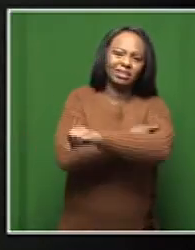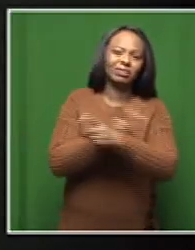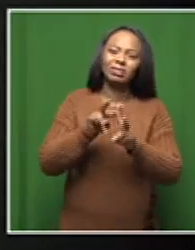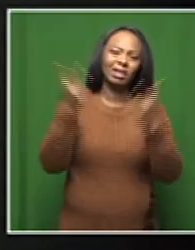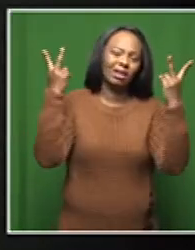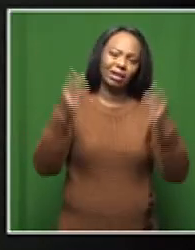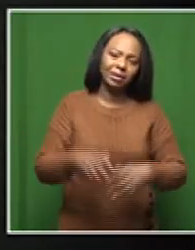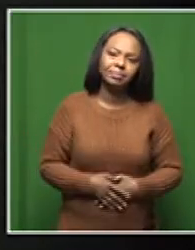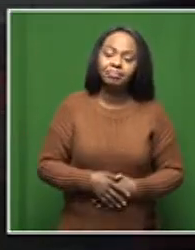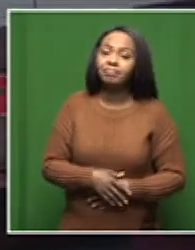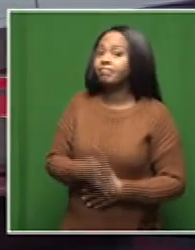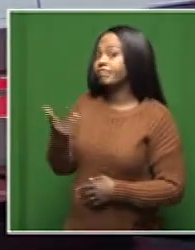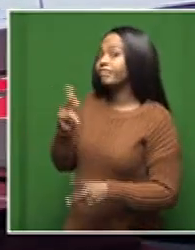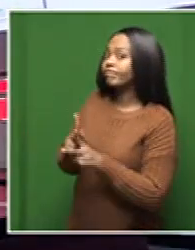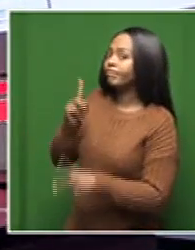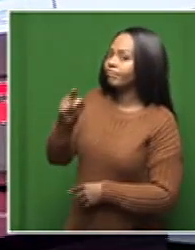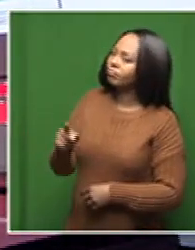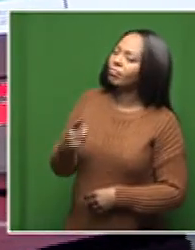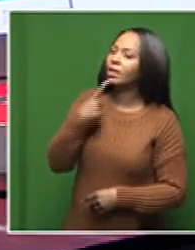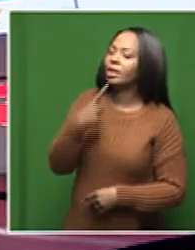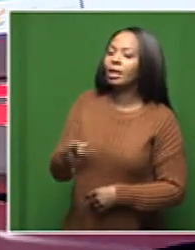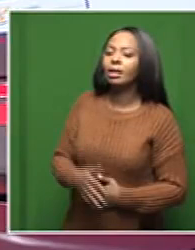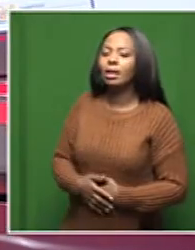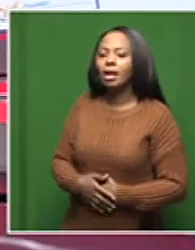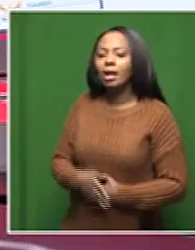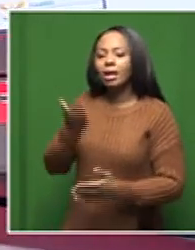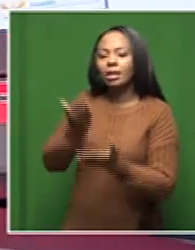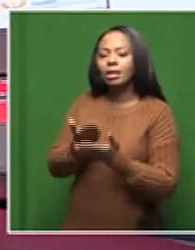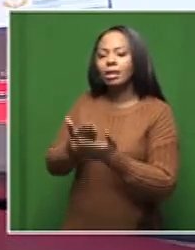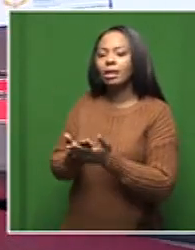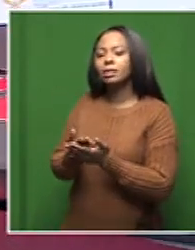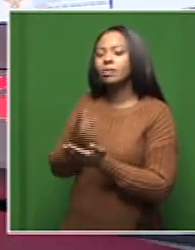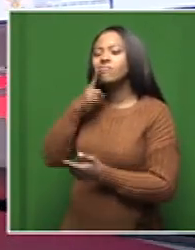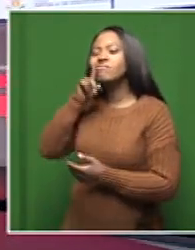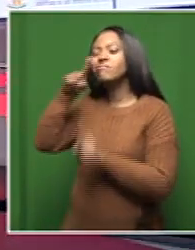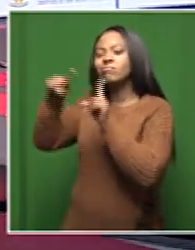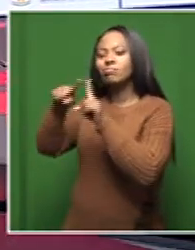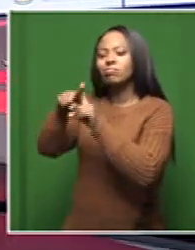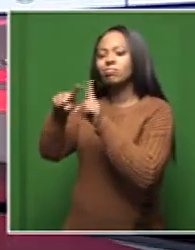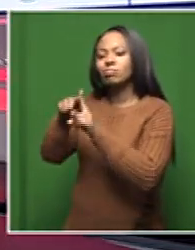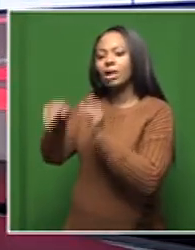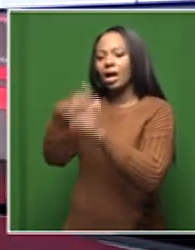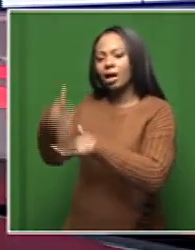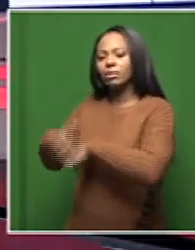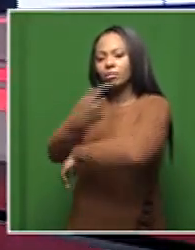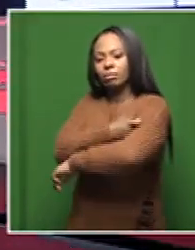And then perhaps the final one that's come through, you can test positive because of the vaccine.